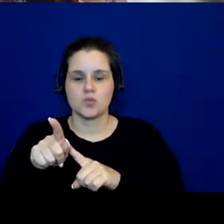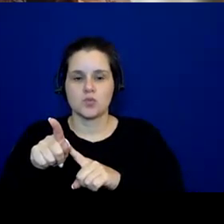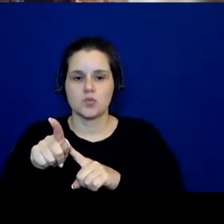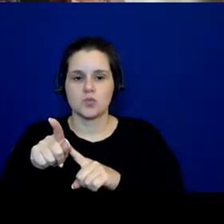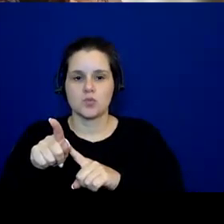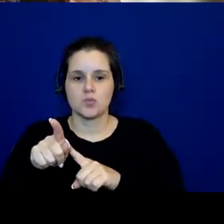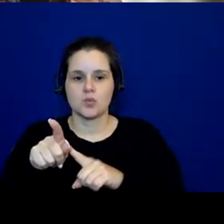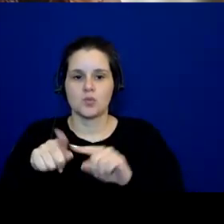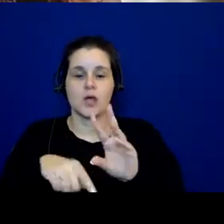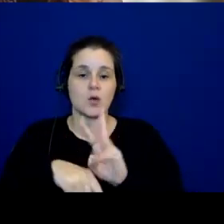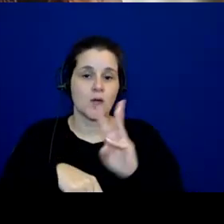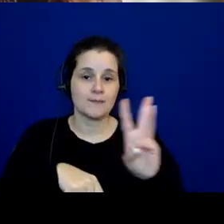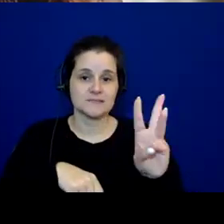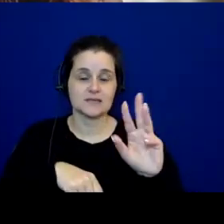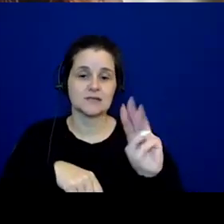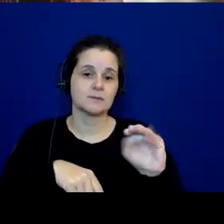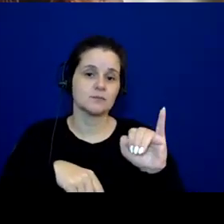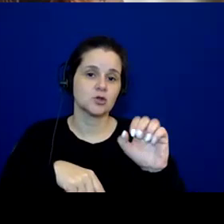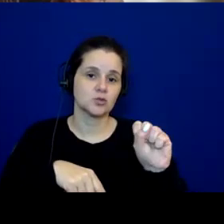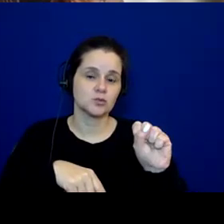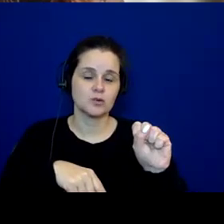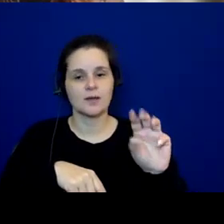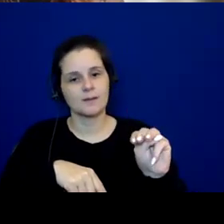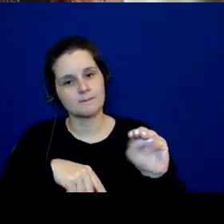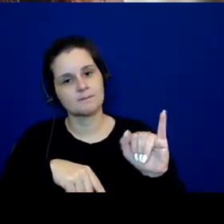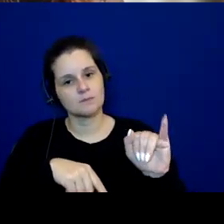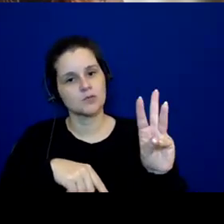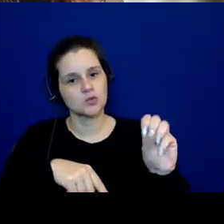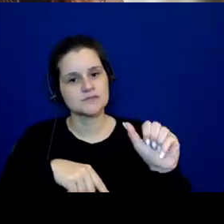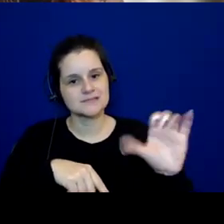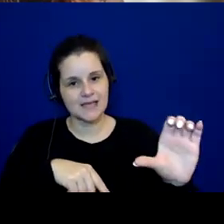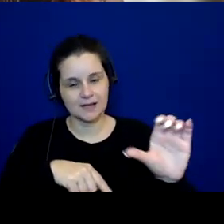we have our website at the MUSAC. It's on the MUSAC website, so it's